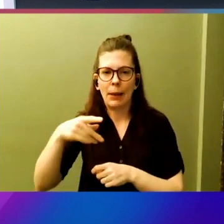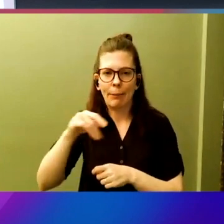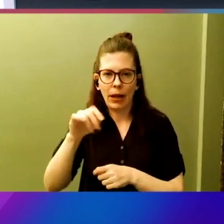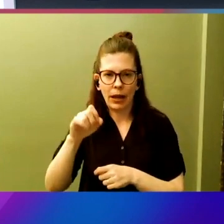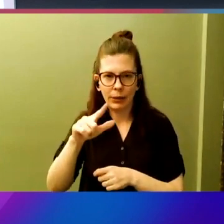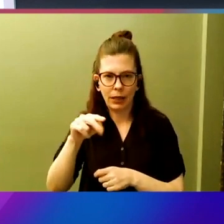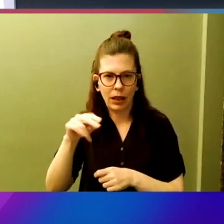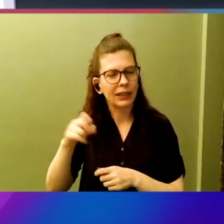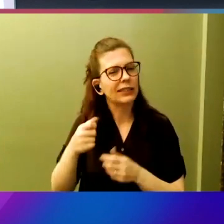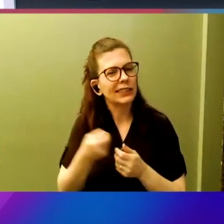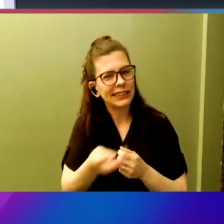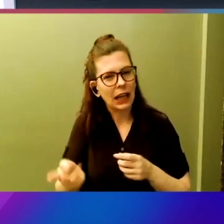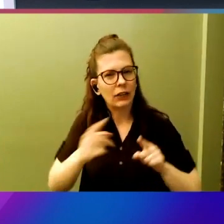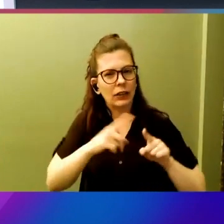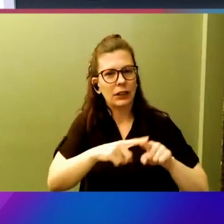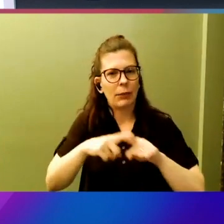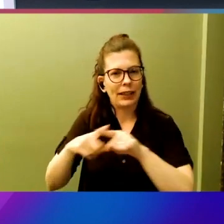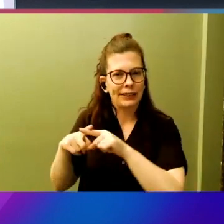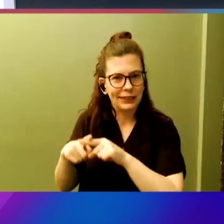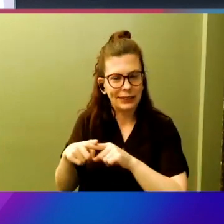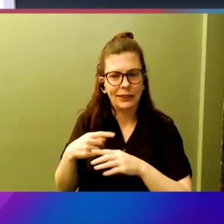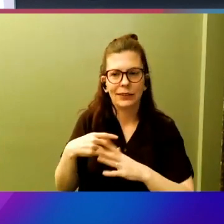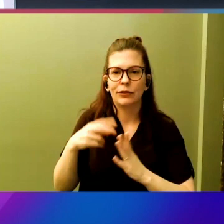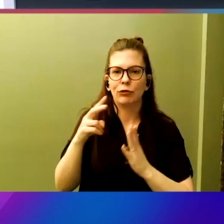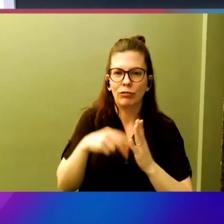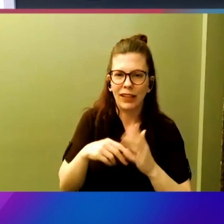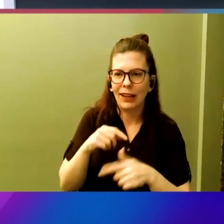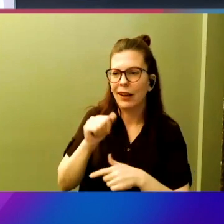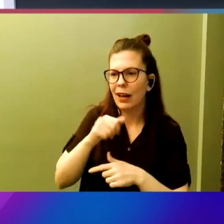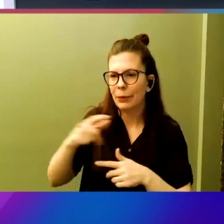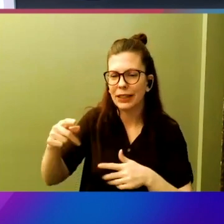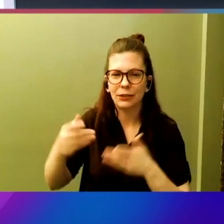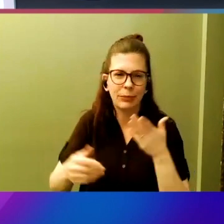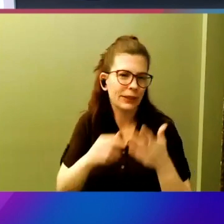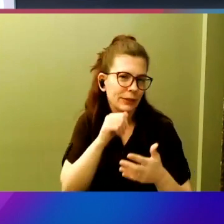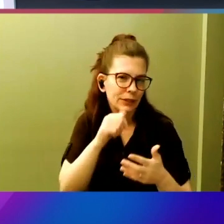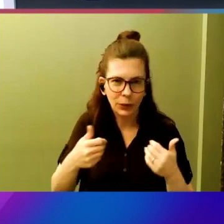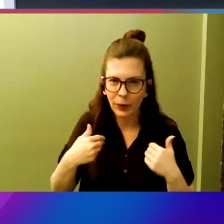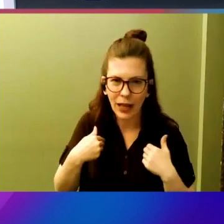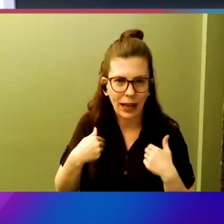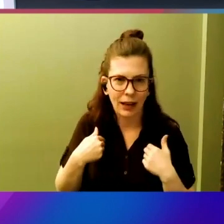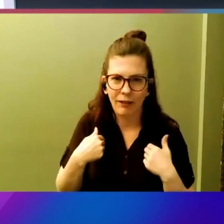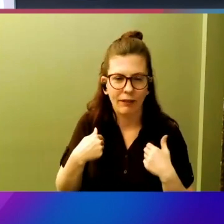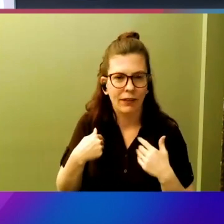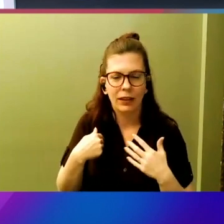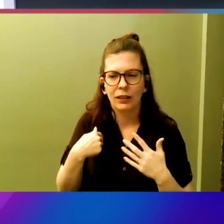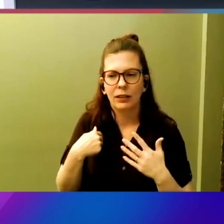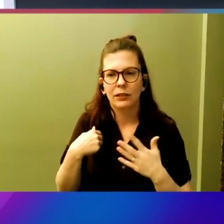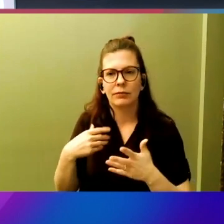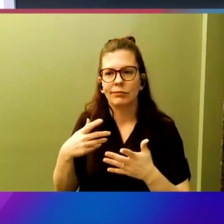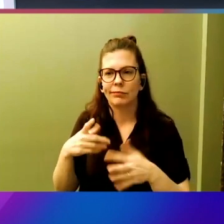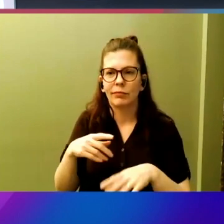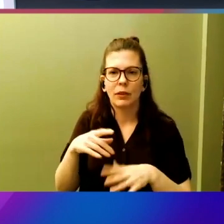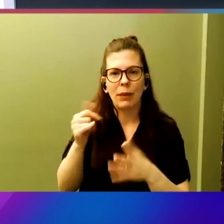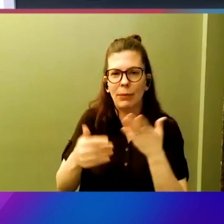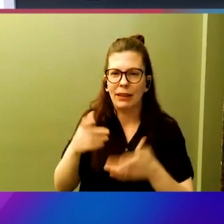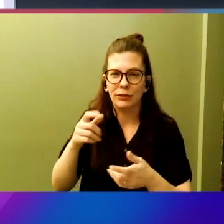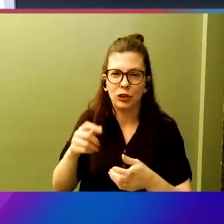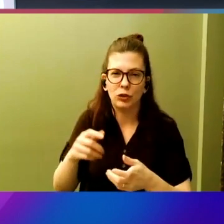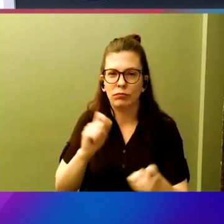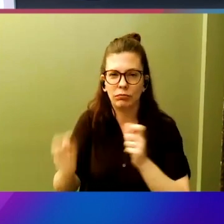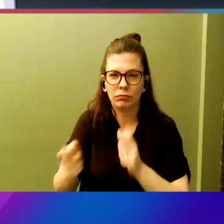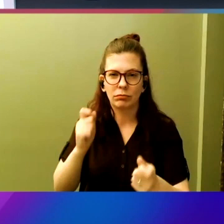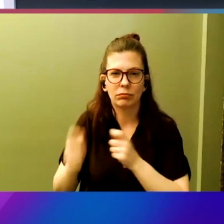on libraries and applications that might not have, that might require some re-architecture before they actually are able to